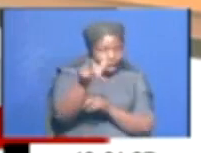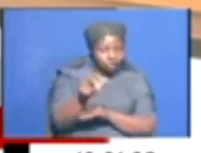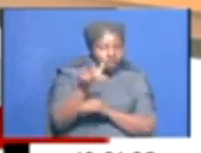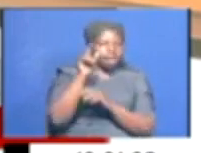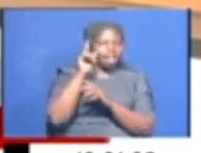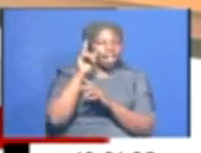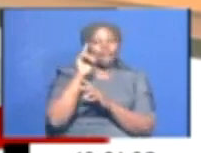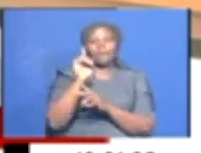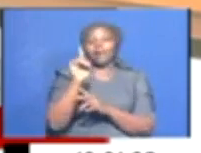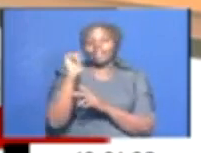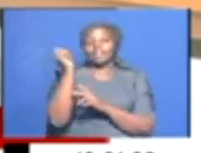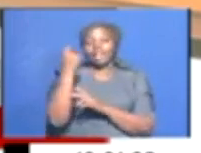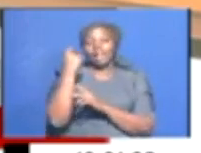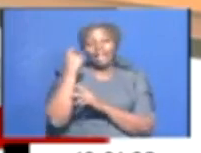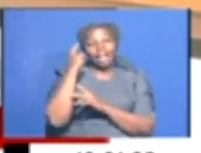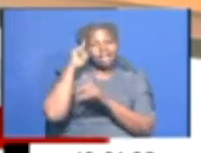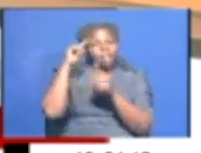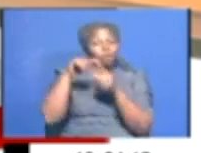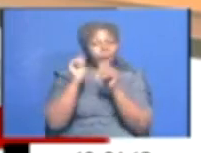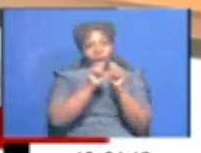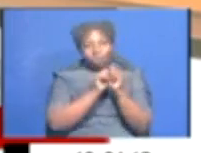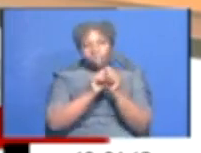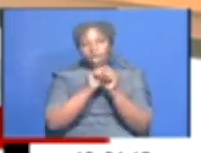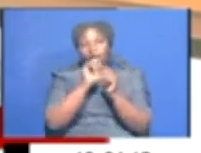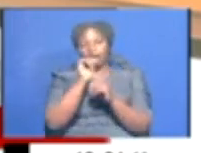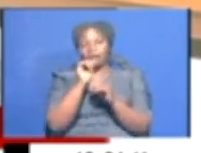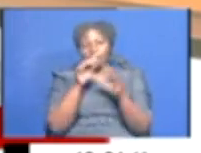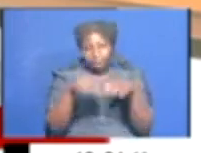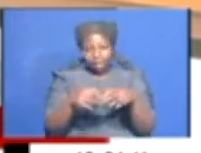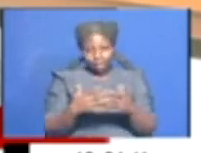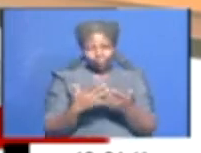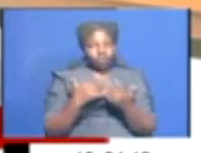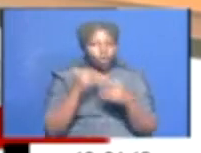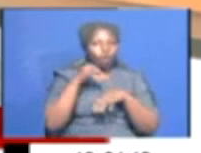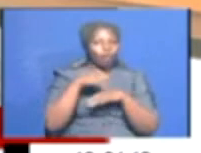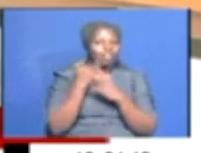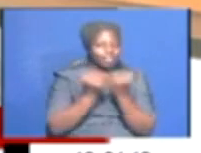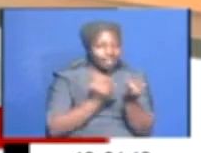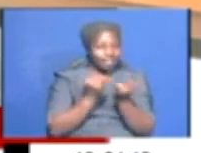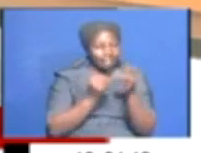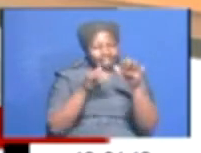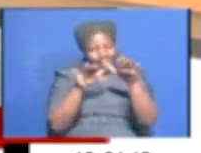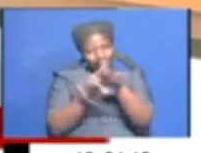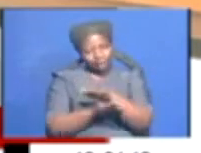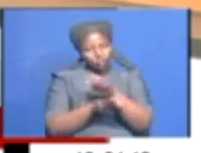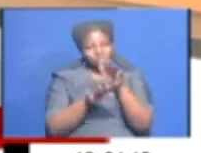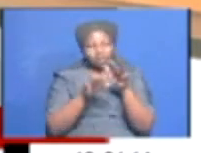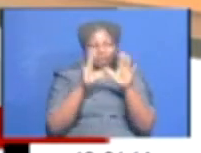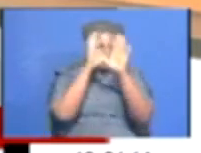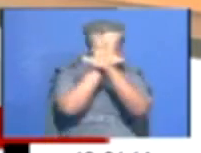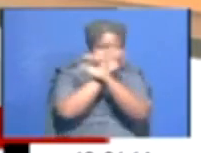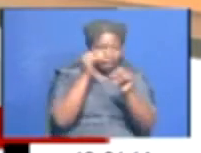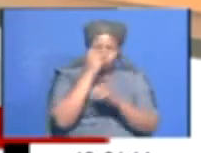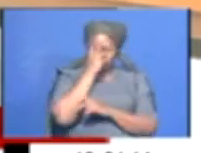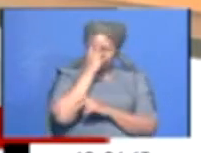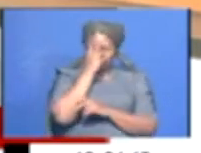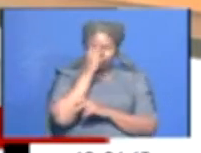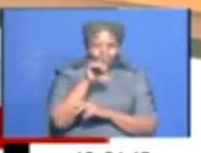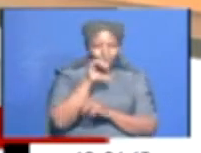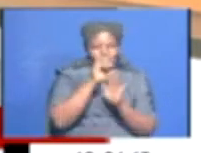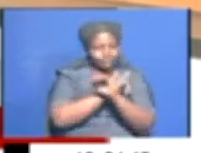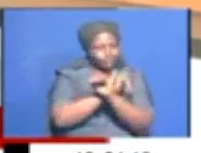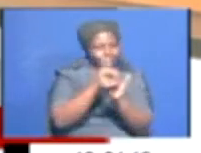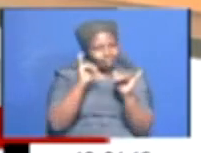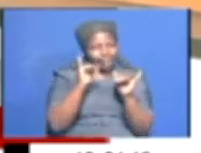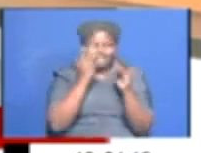On Saturday, Deputy President William Ruto was cleared, and he's going to be the candidate under the Kenya Kwanza Coalition. Walter Mungare has